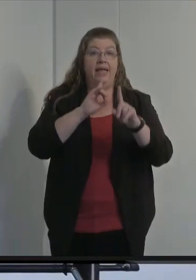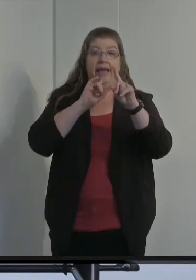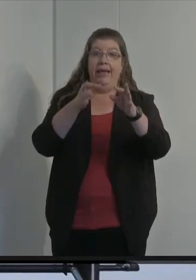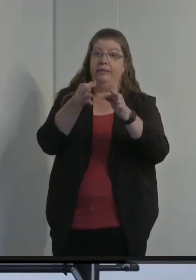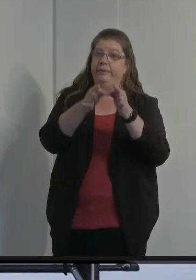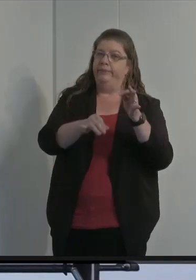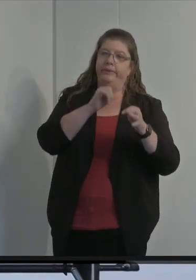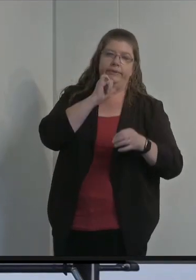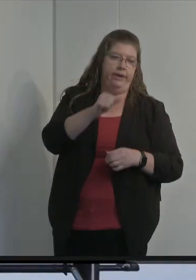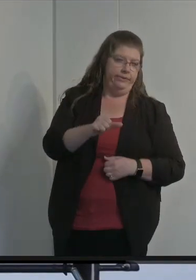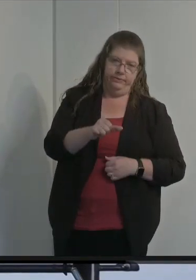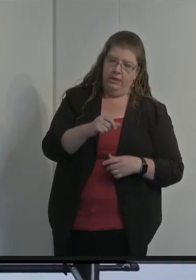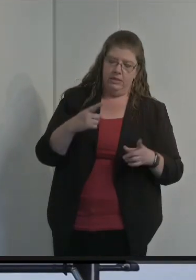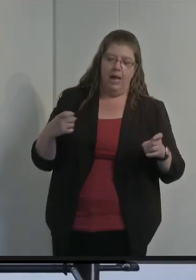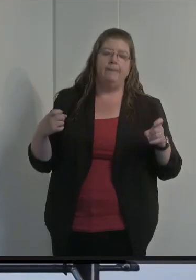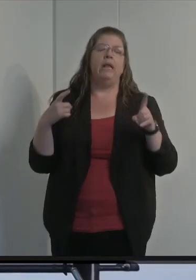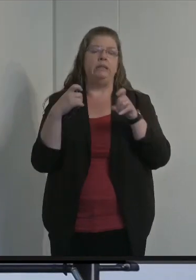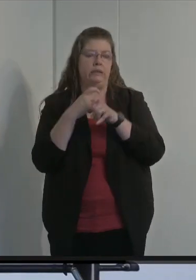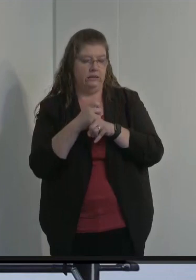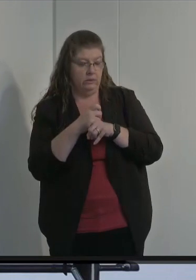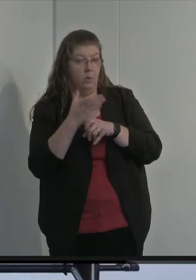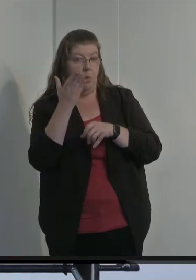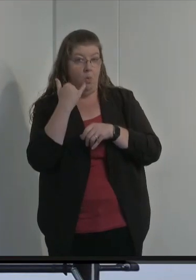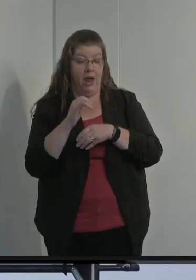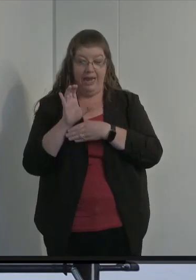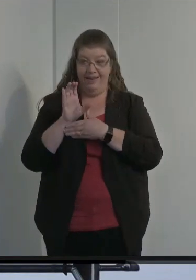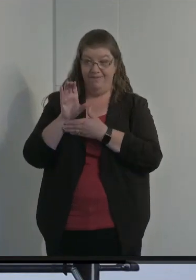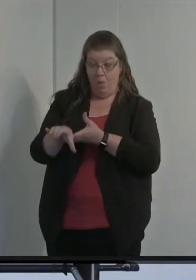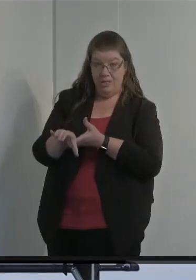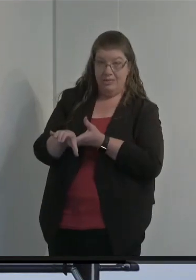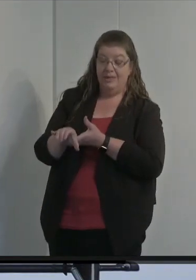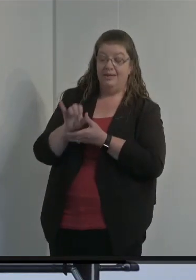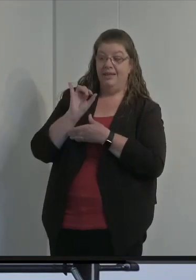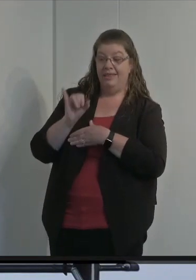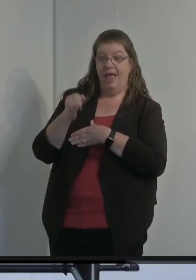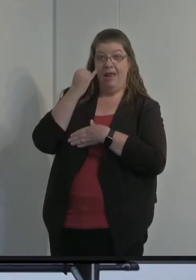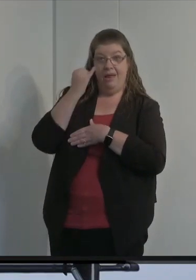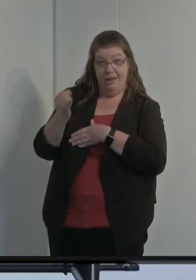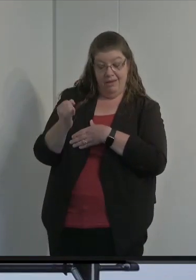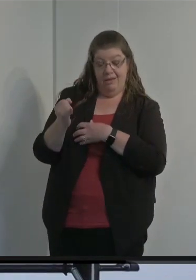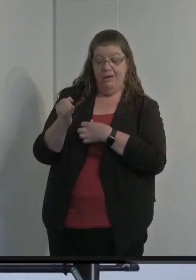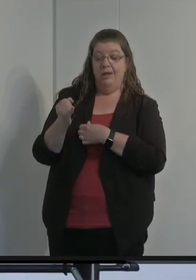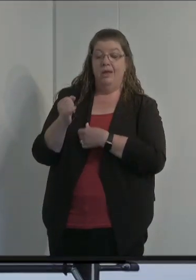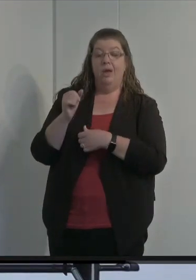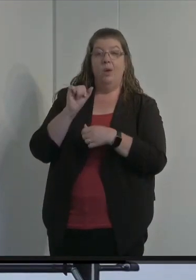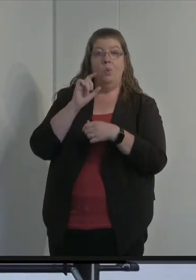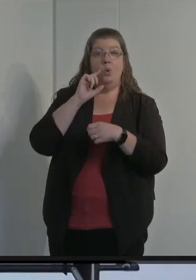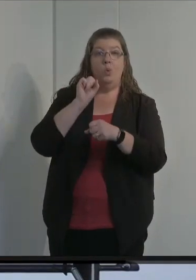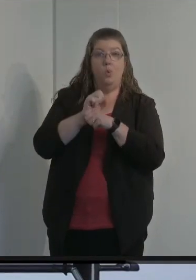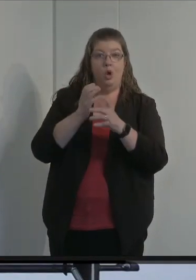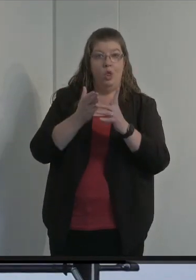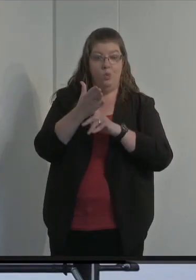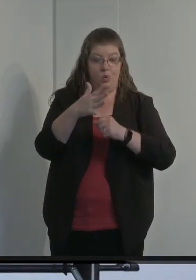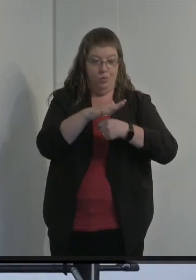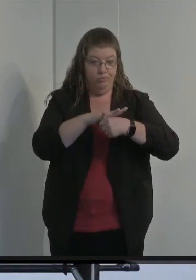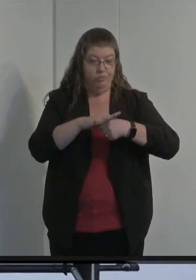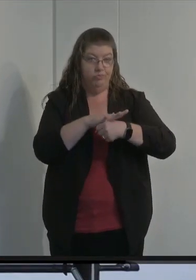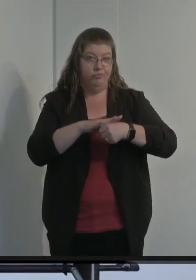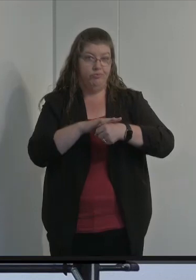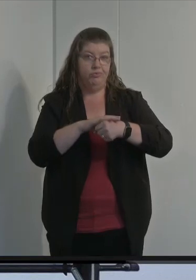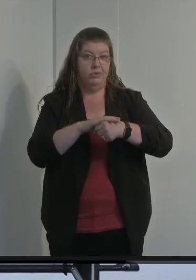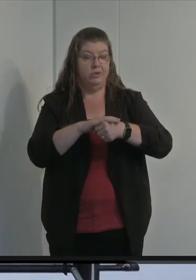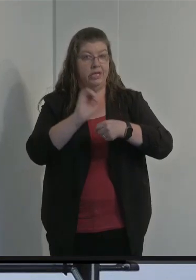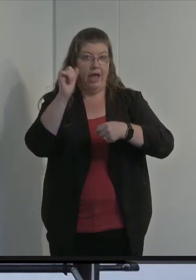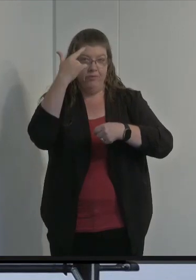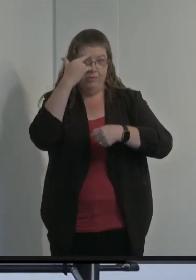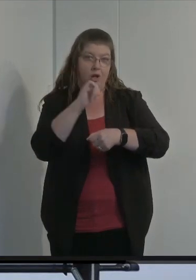because the way an enforcement strategy would work is through the authority of the local governments throughout